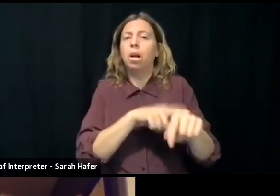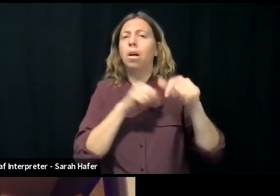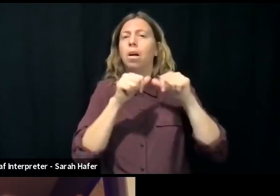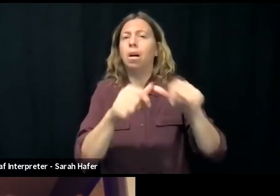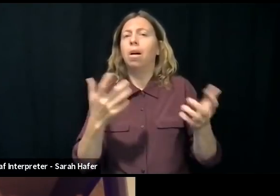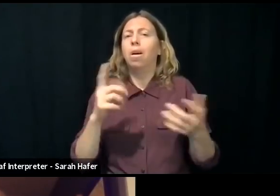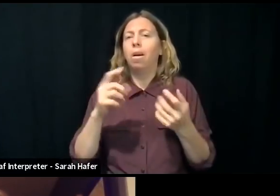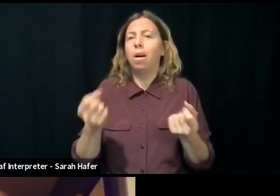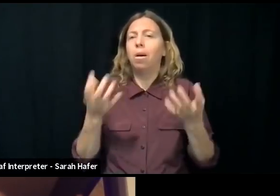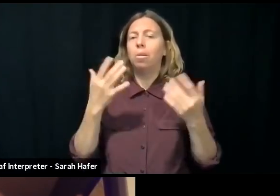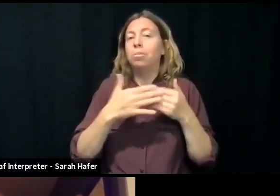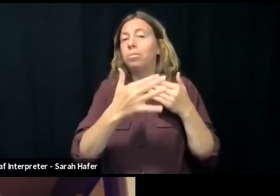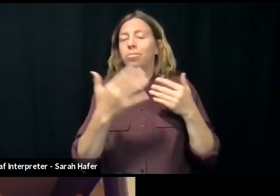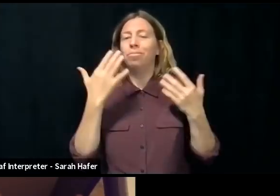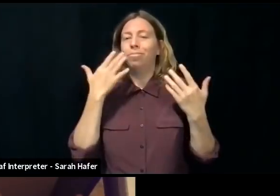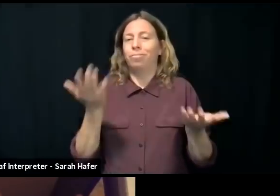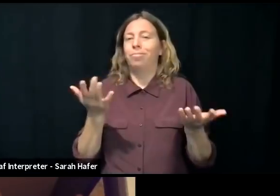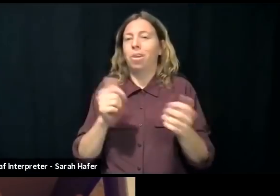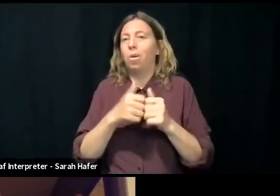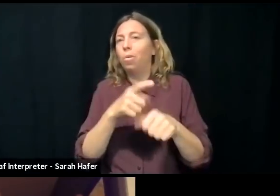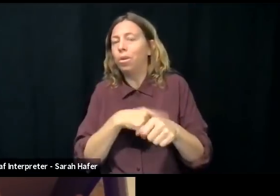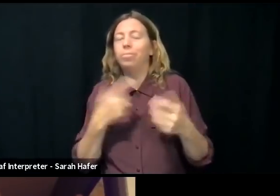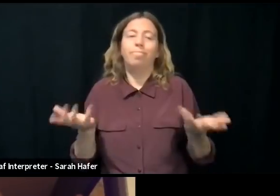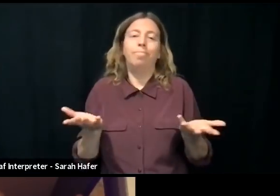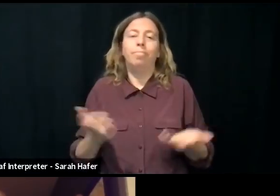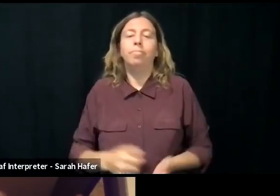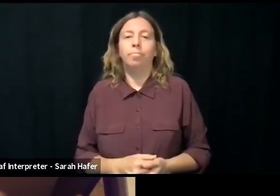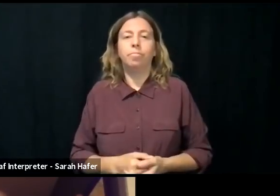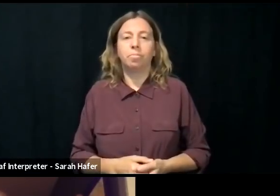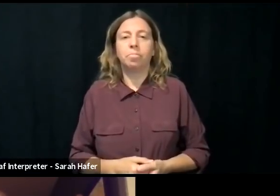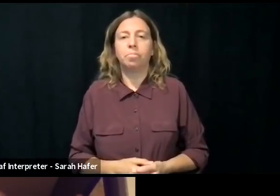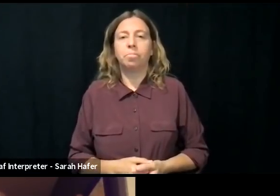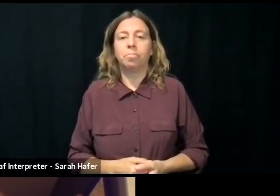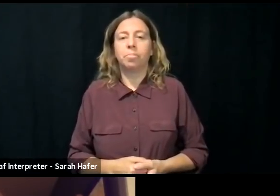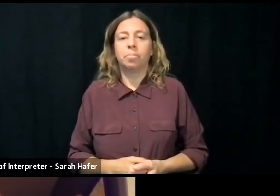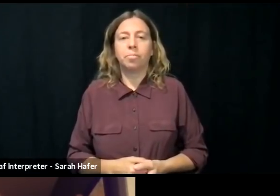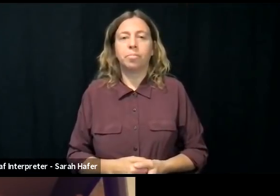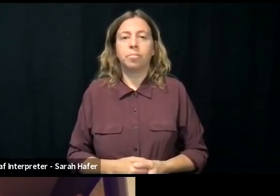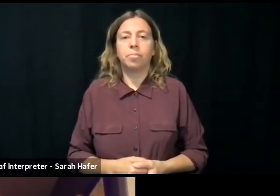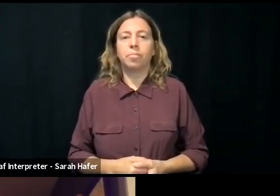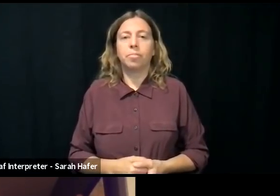Cindy. Can you please let us know for each death whether the person has been vaccinated?